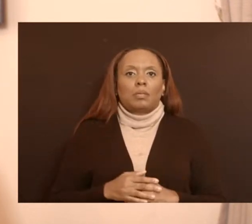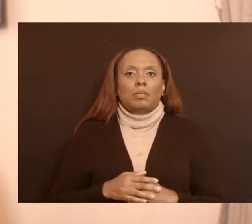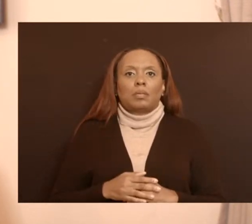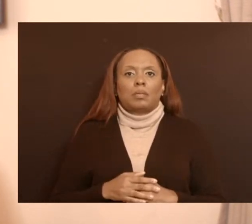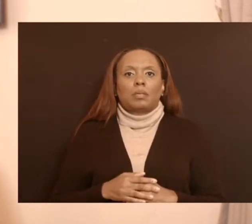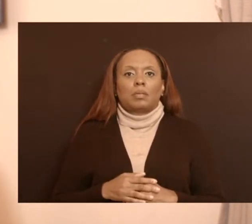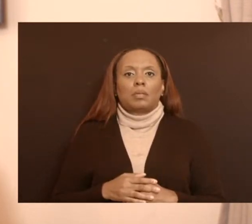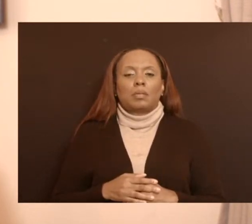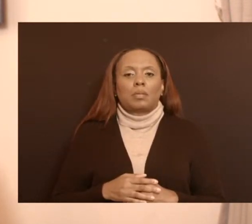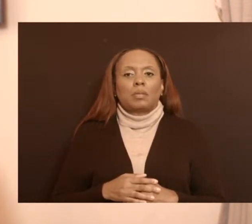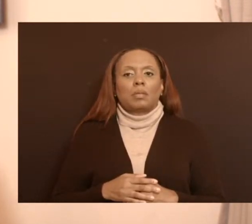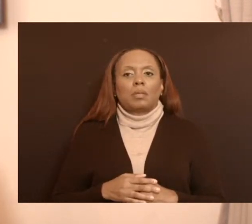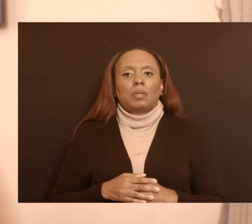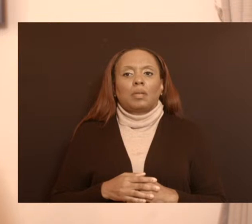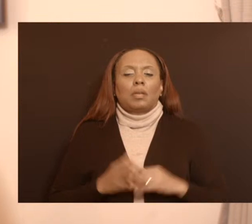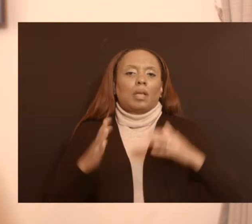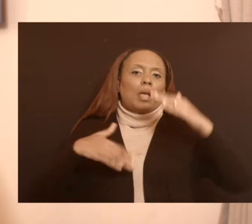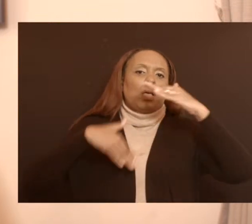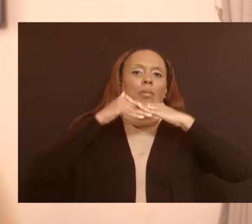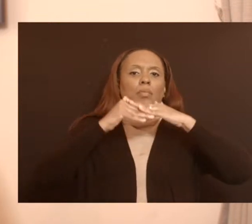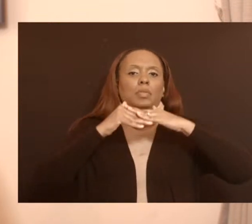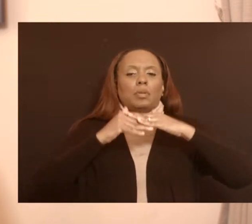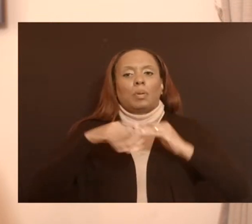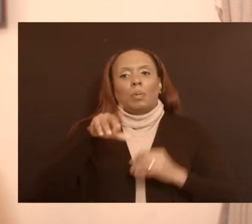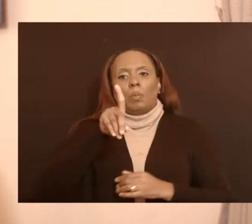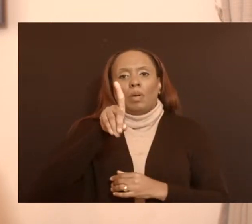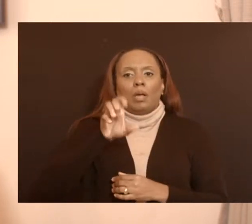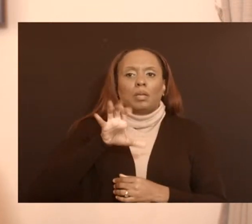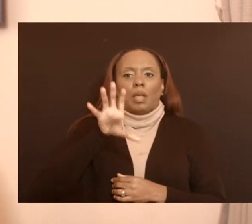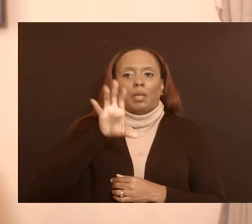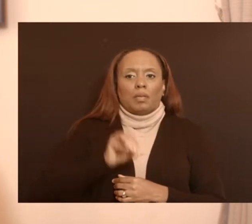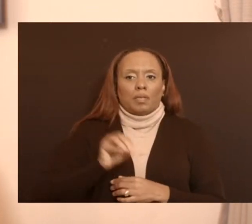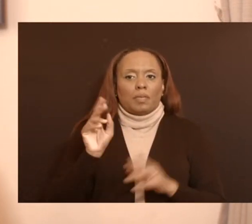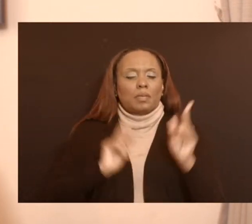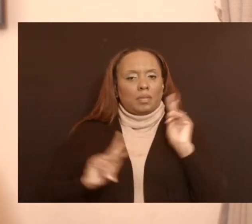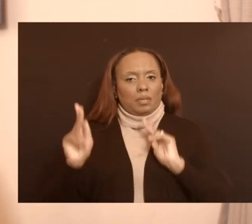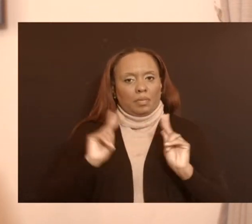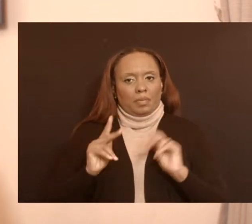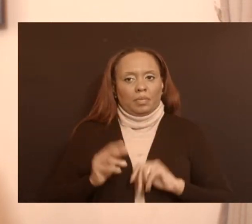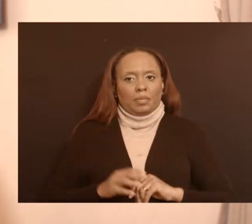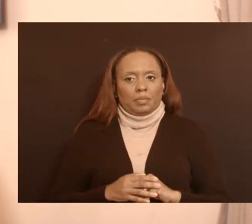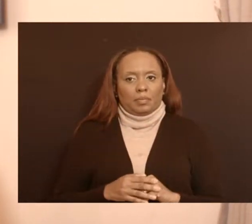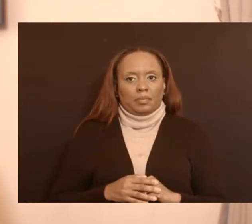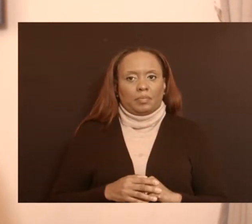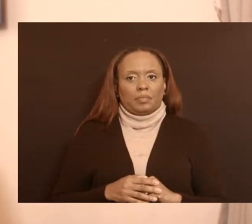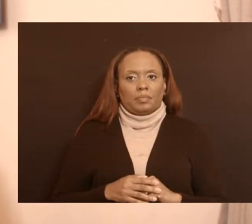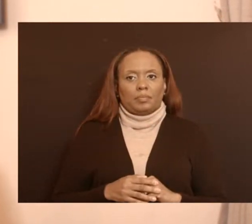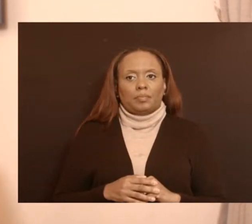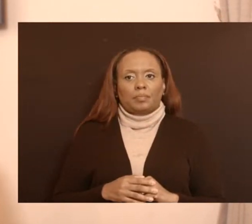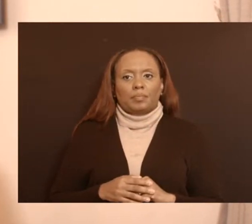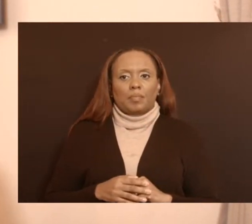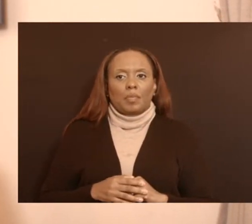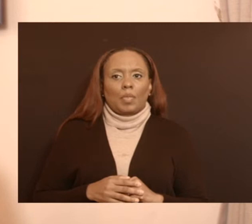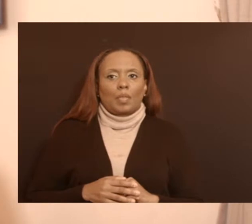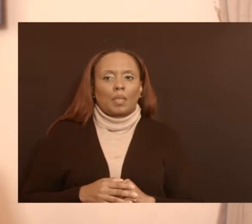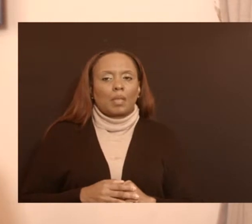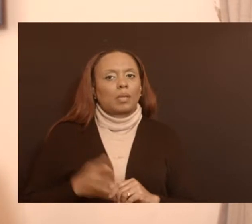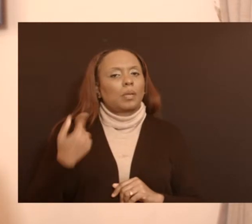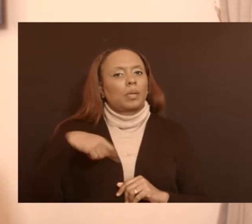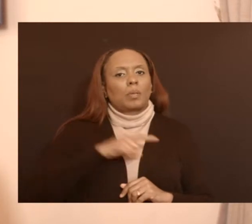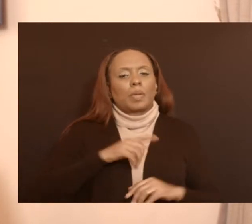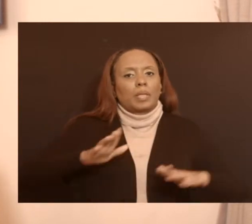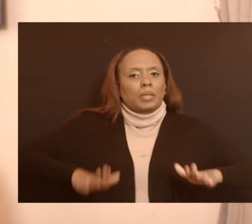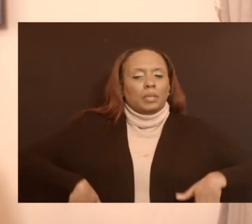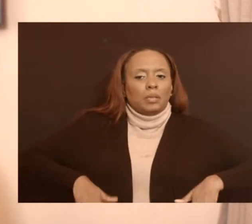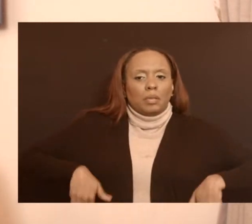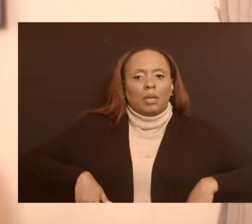of 150 patrons, and the actual logistics and so on of those parties have not yet totally been worked out. But